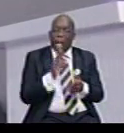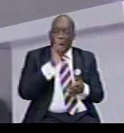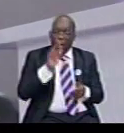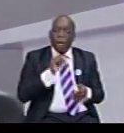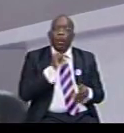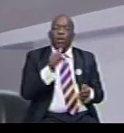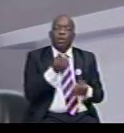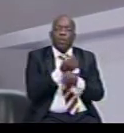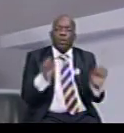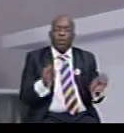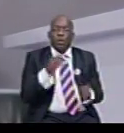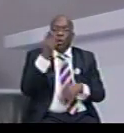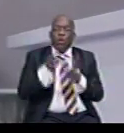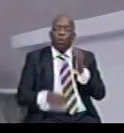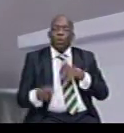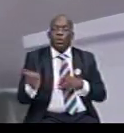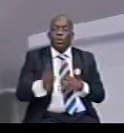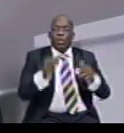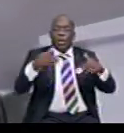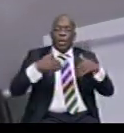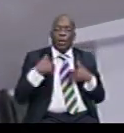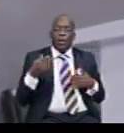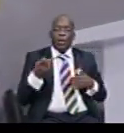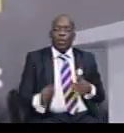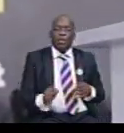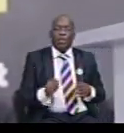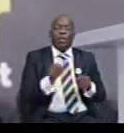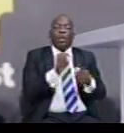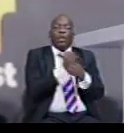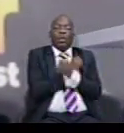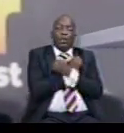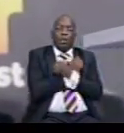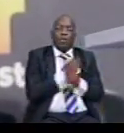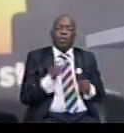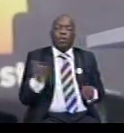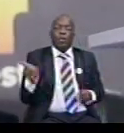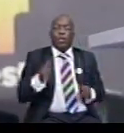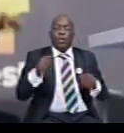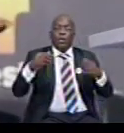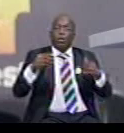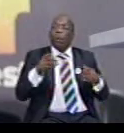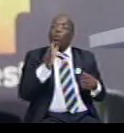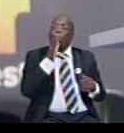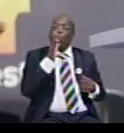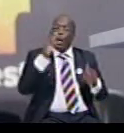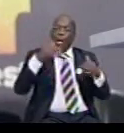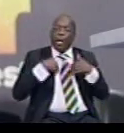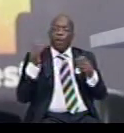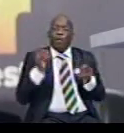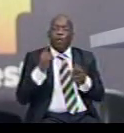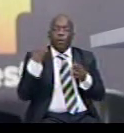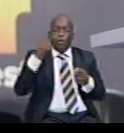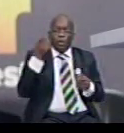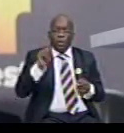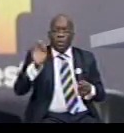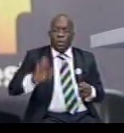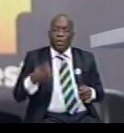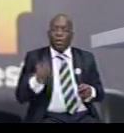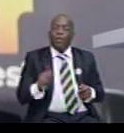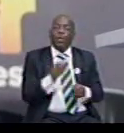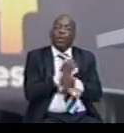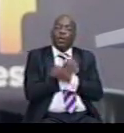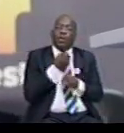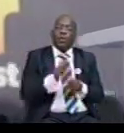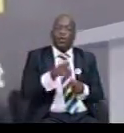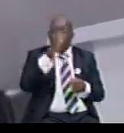to have, the affection that a mother ought to have for the child, the affection a father ought to have for the